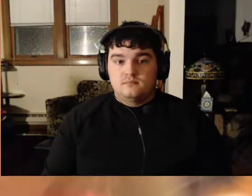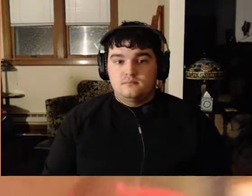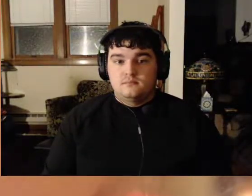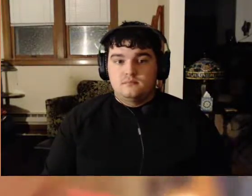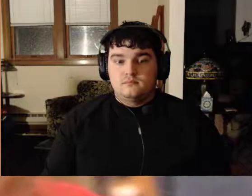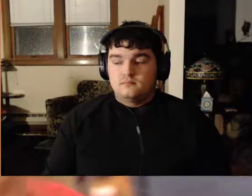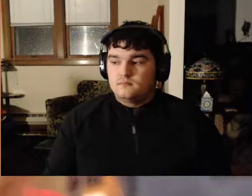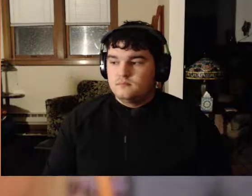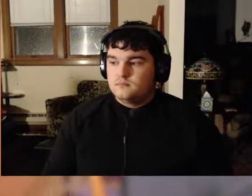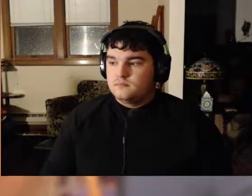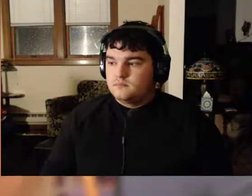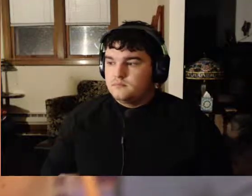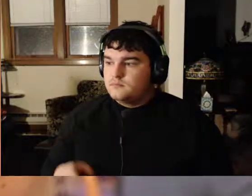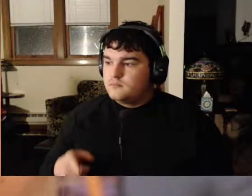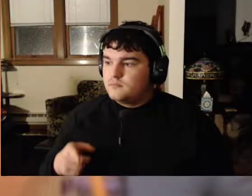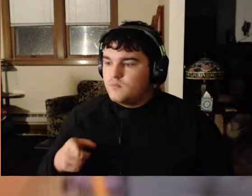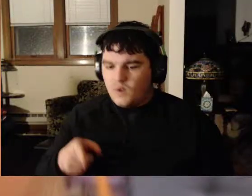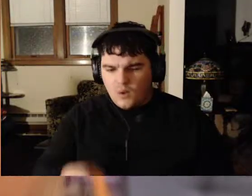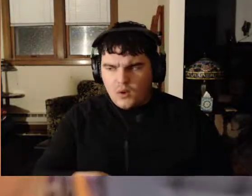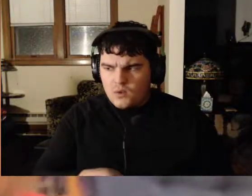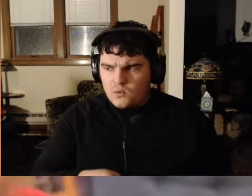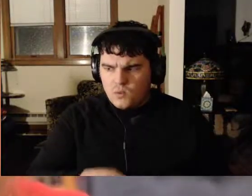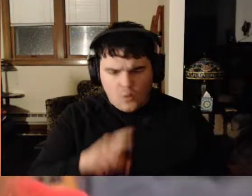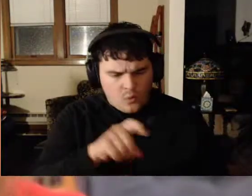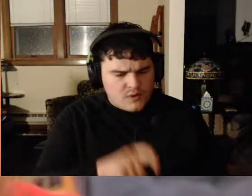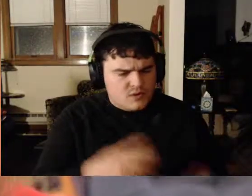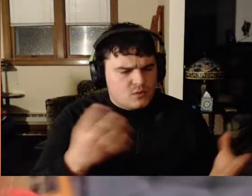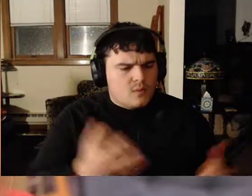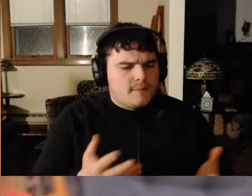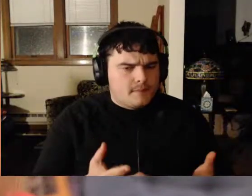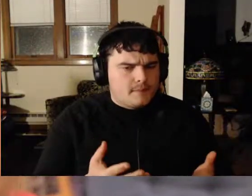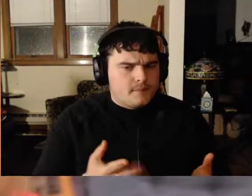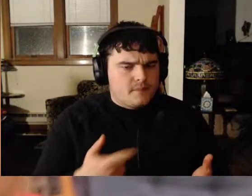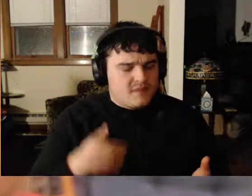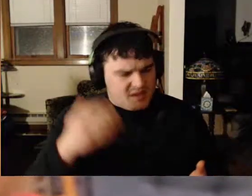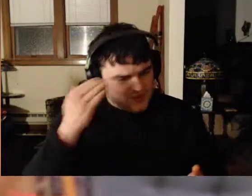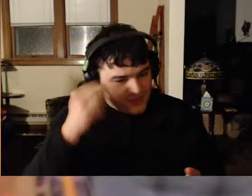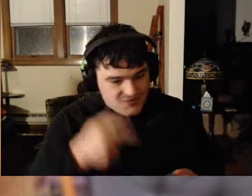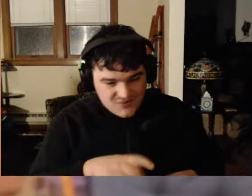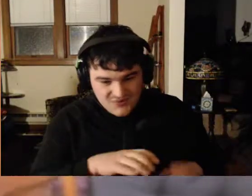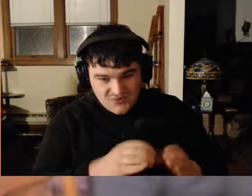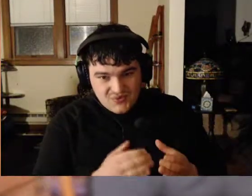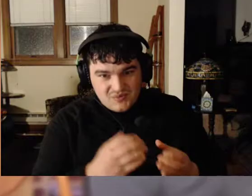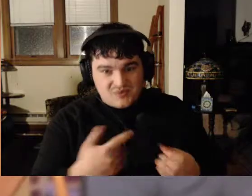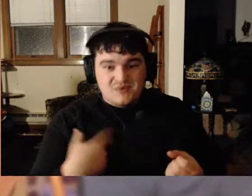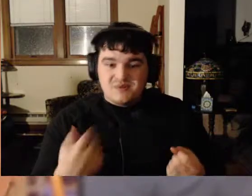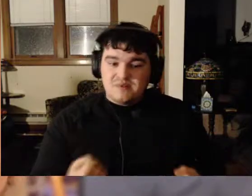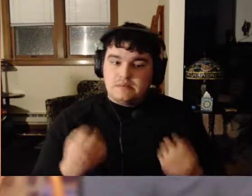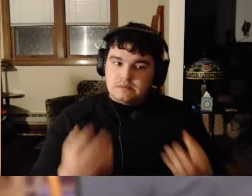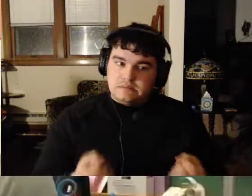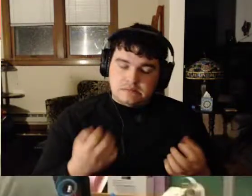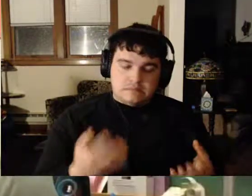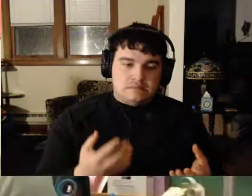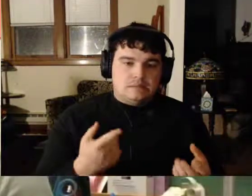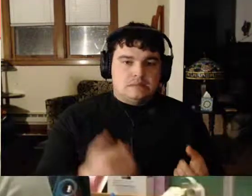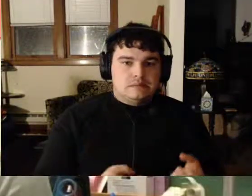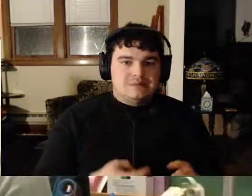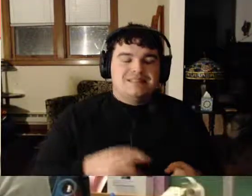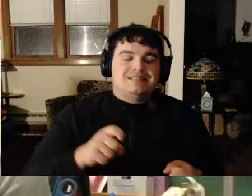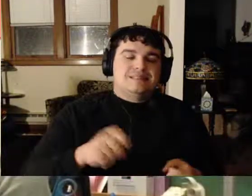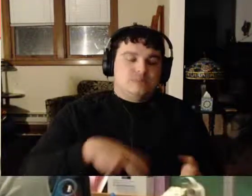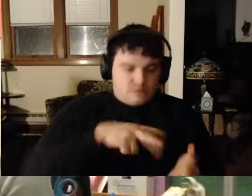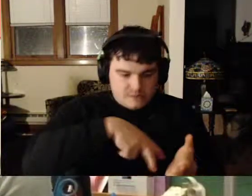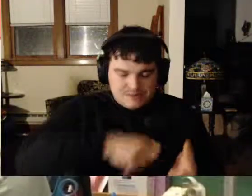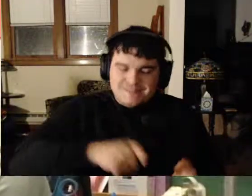What's your essential question, Shayla? Because this is what we're working on. I know that you're in the group that gets pulled out a lot, so we still need to do research, but we